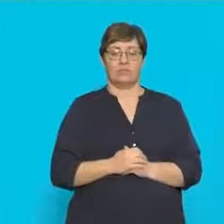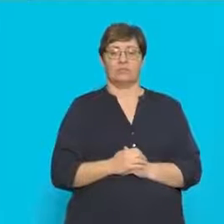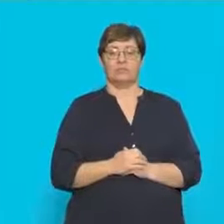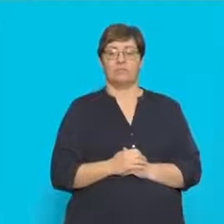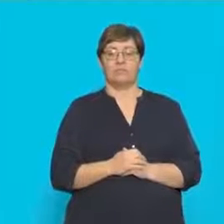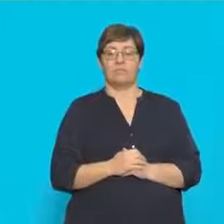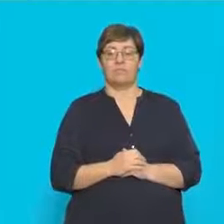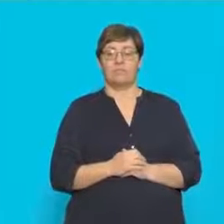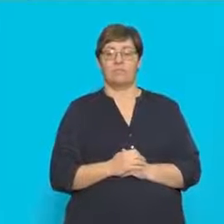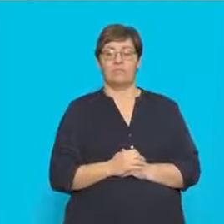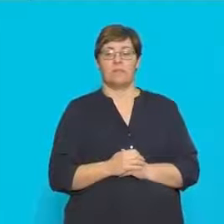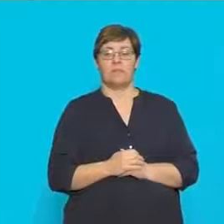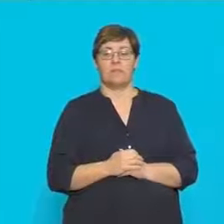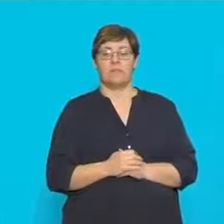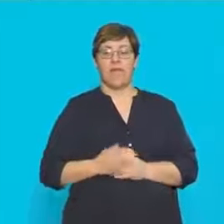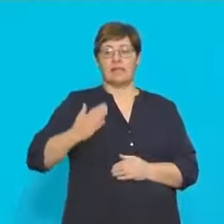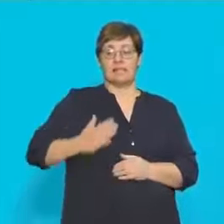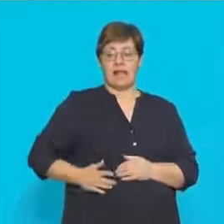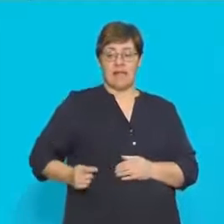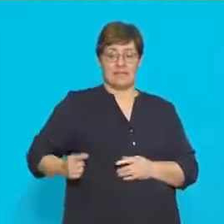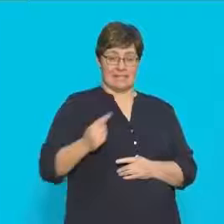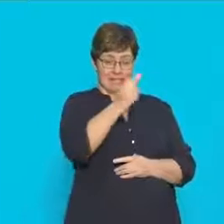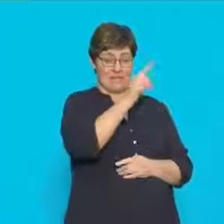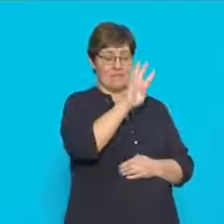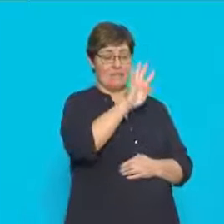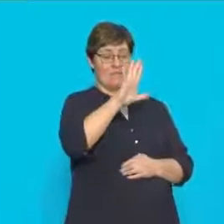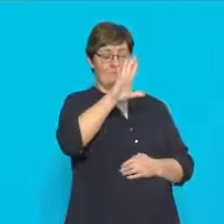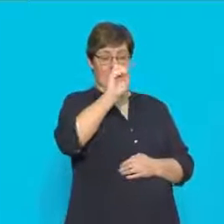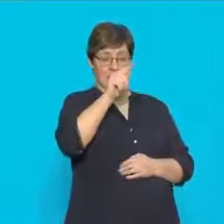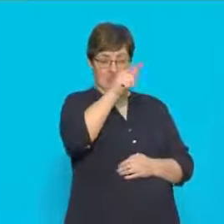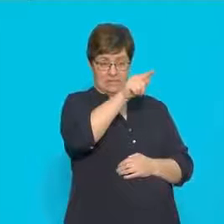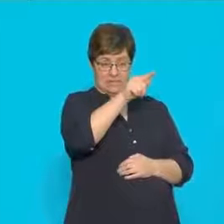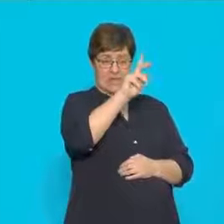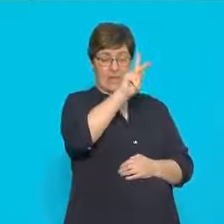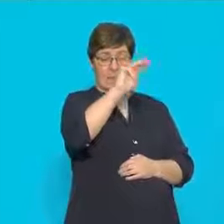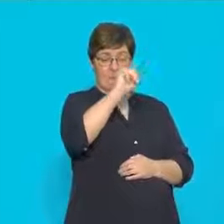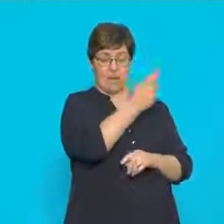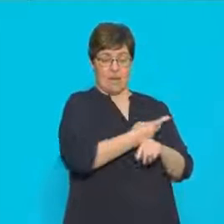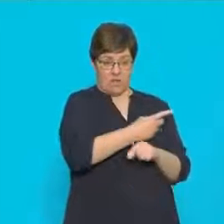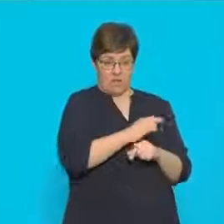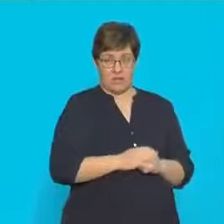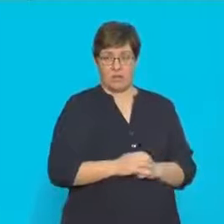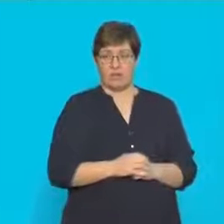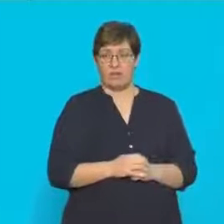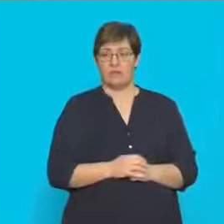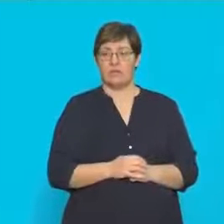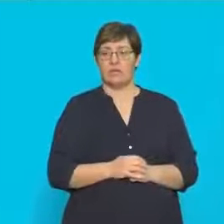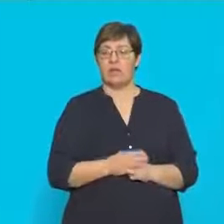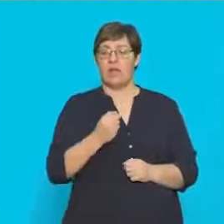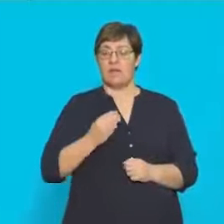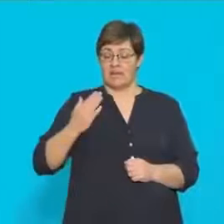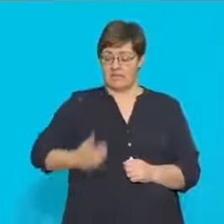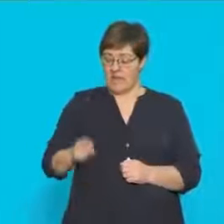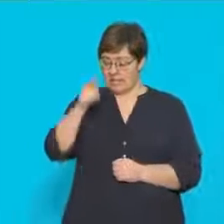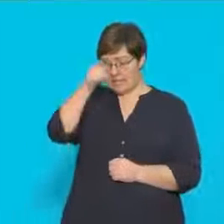angle, and we're given this side 450 kilometers per hour, and we're given this